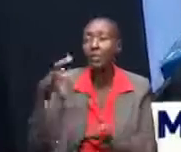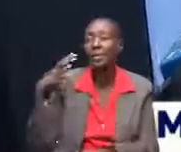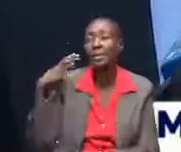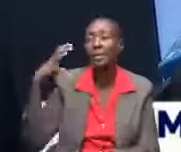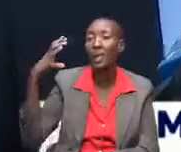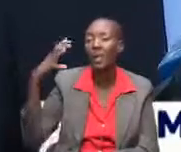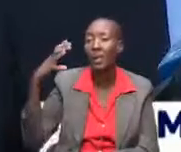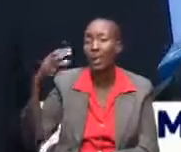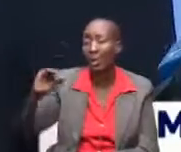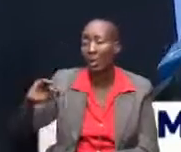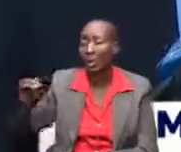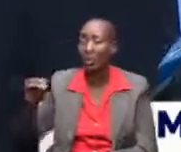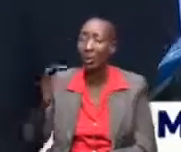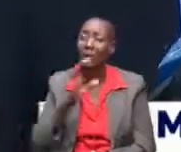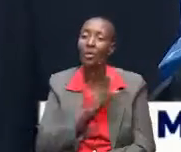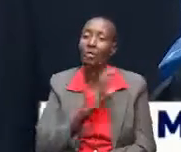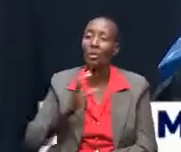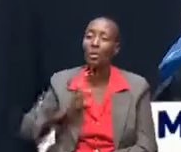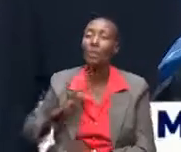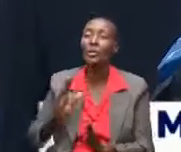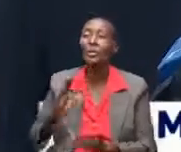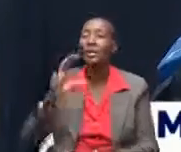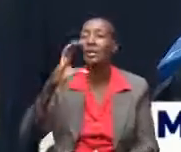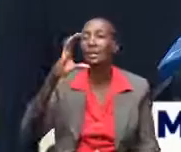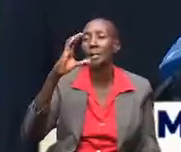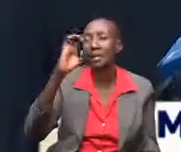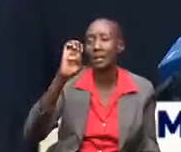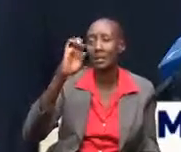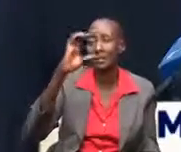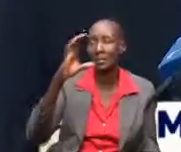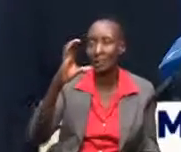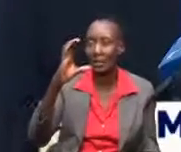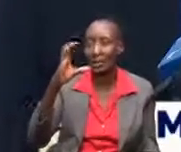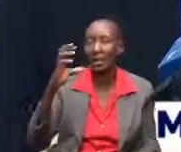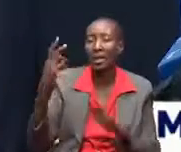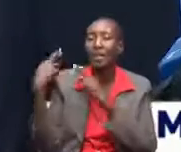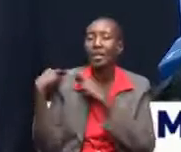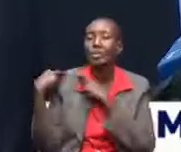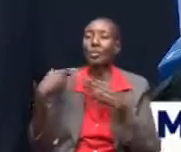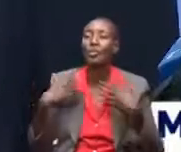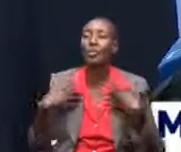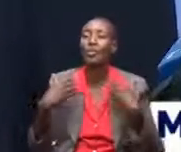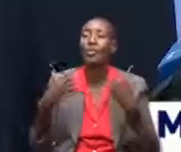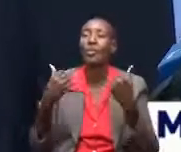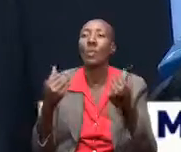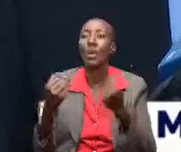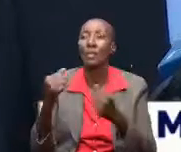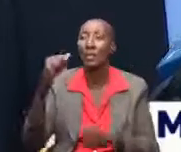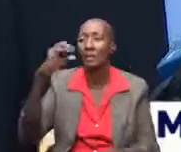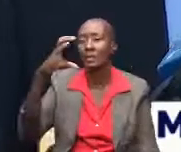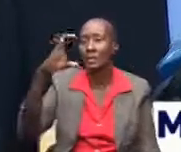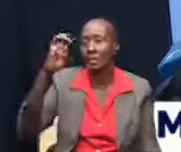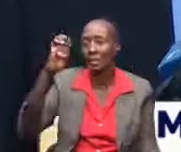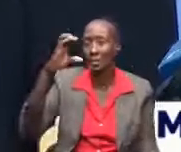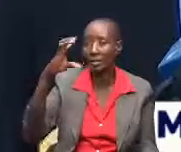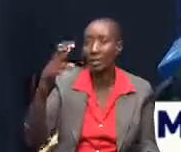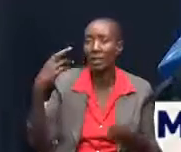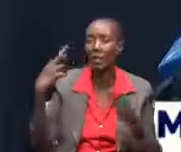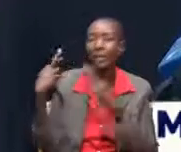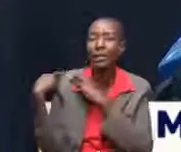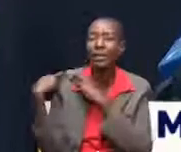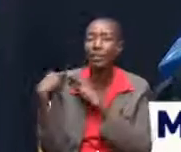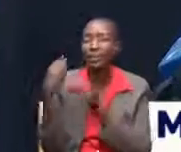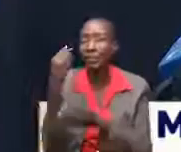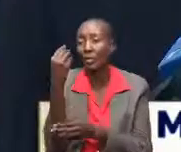county commissioner, the CC in charge of health, the CC in charge of finance, the